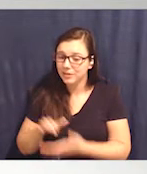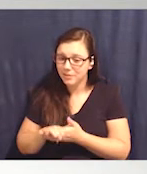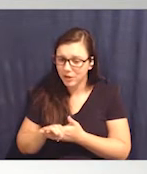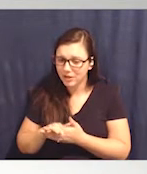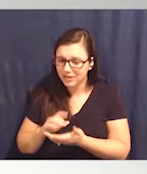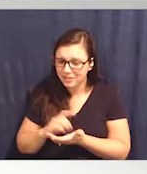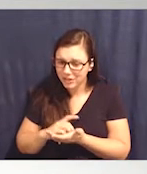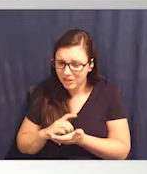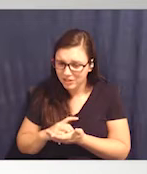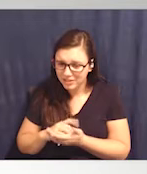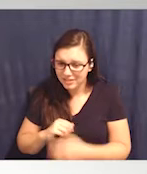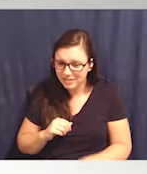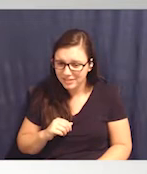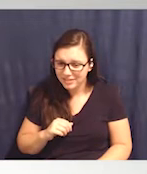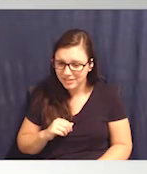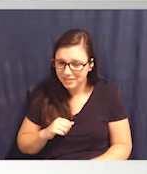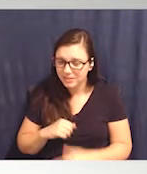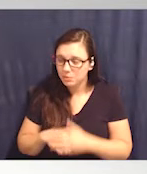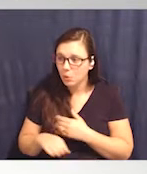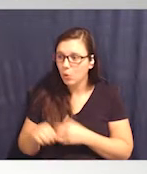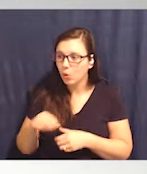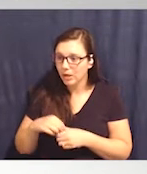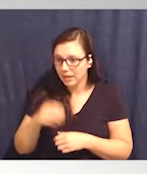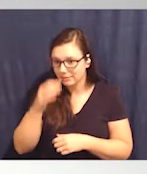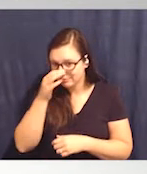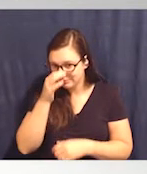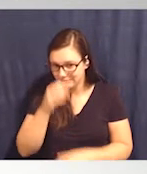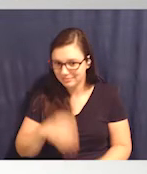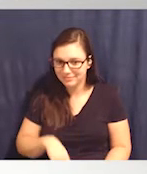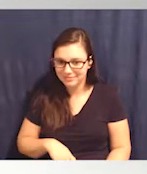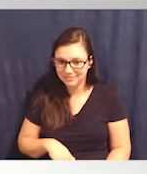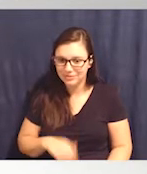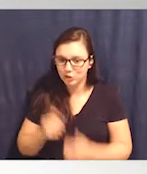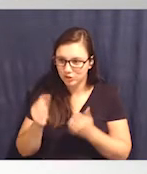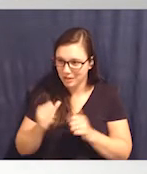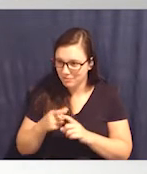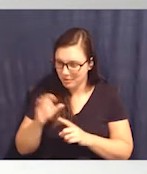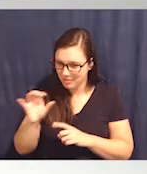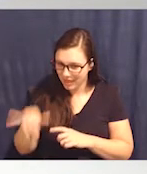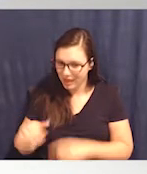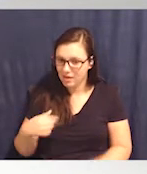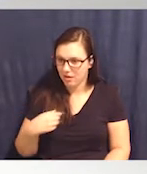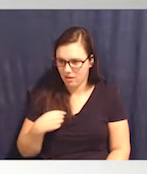it, molded by it. I am your father.